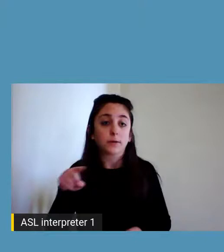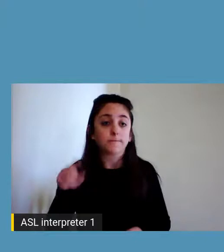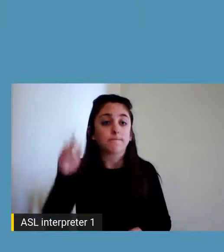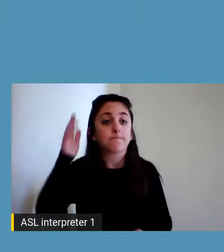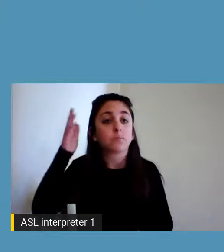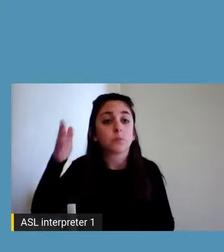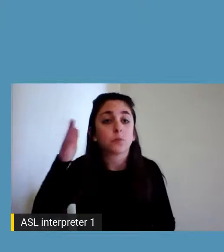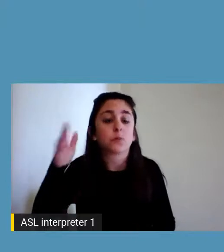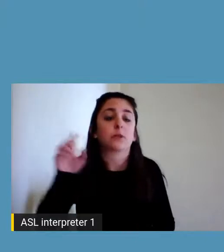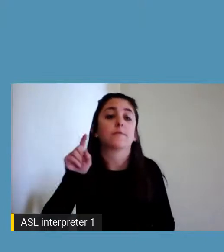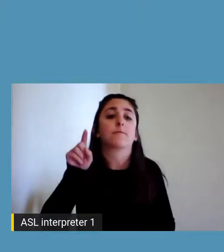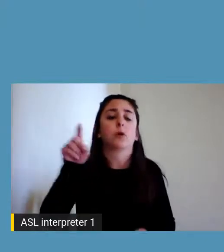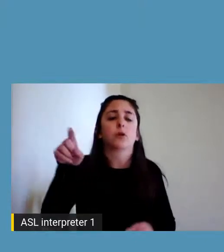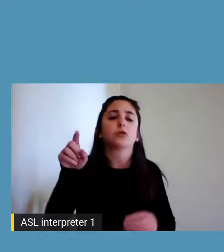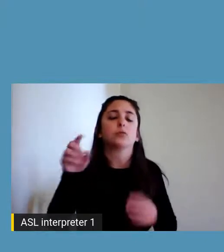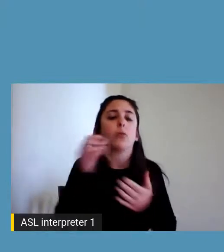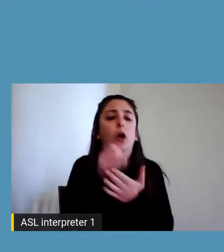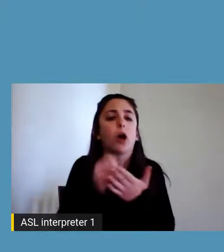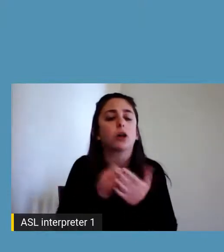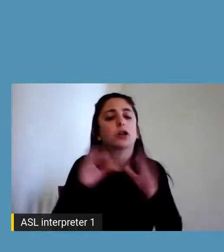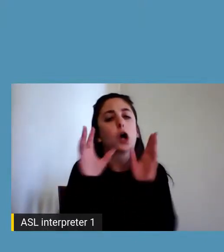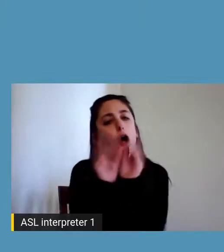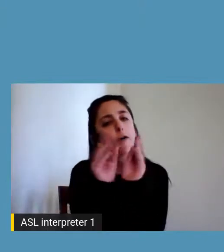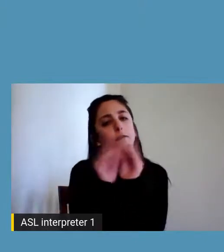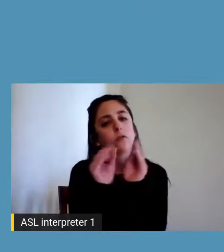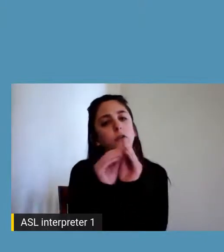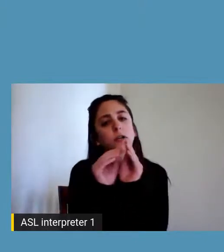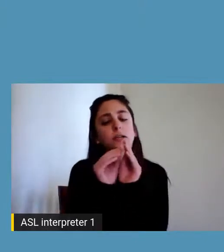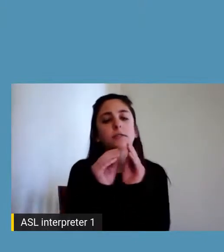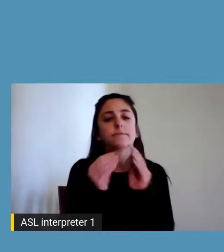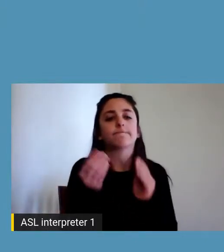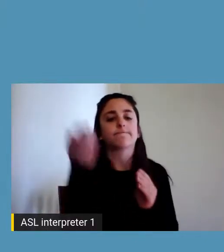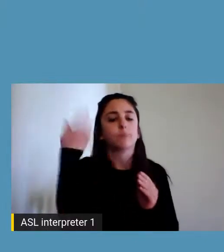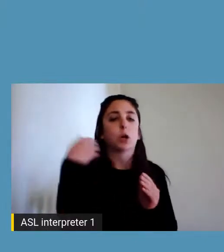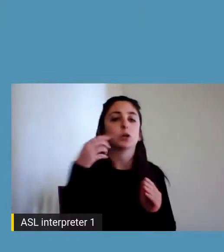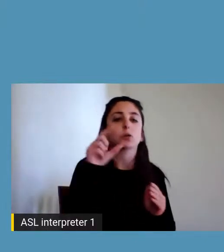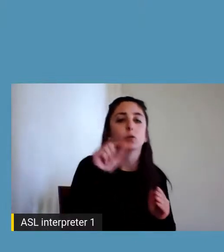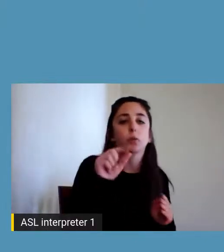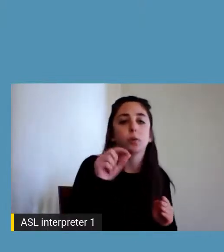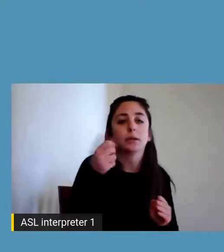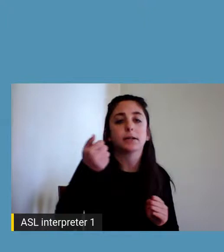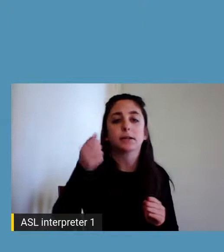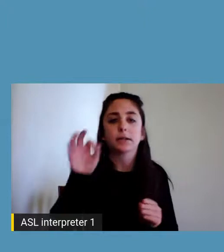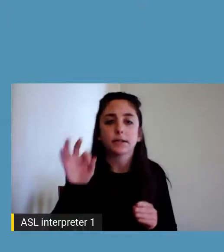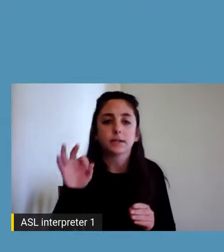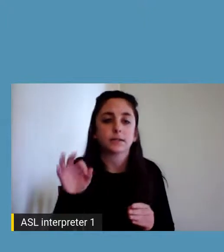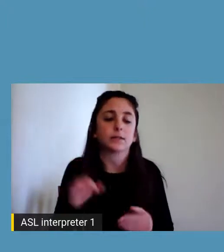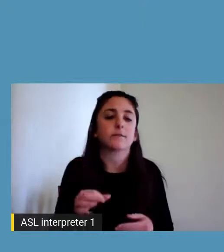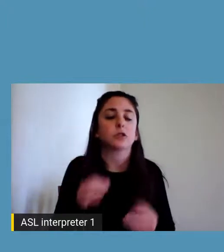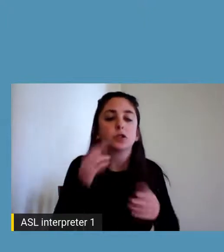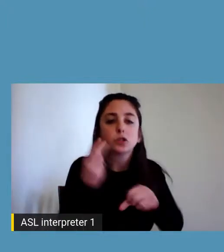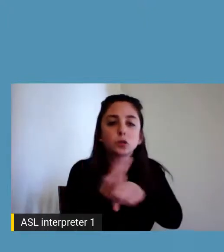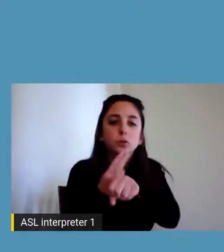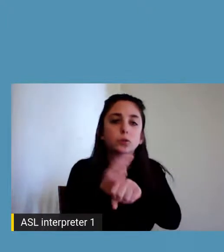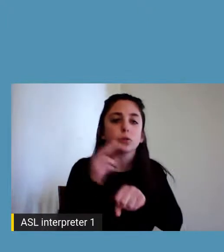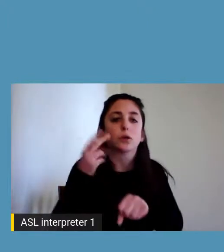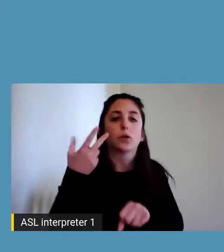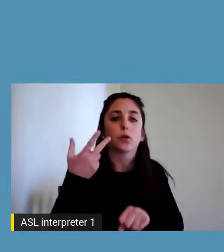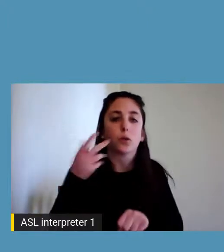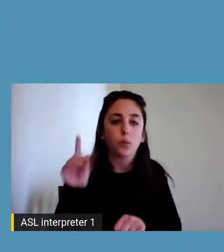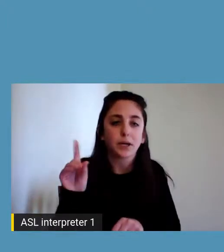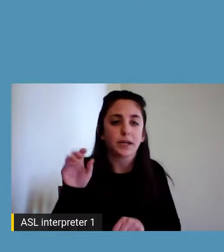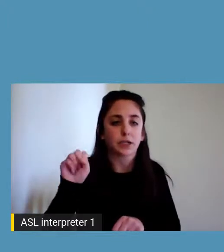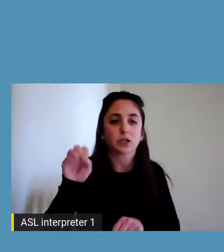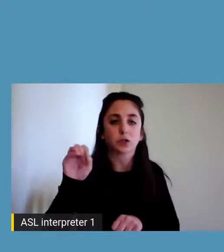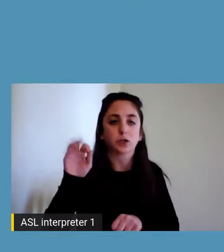Visualization and Arts Conference in 2019 about the importance of 3D archiving for costumes using 3D apparel software. She's a